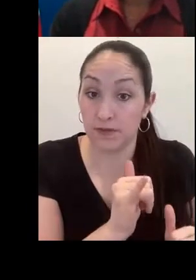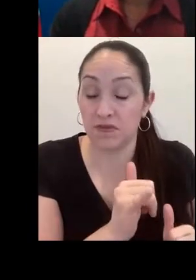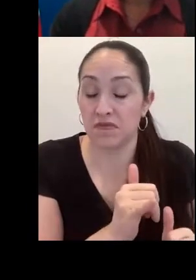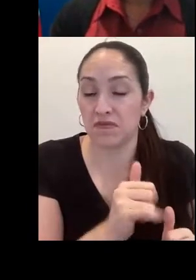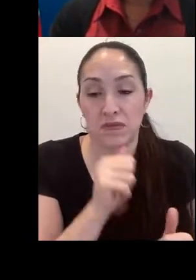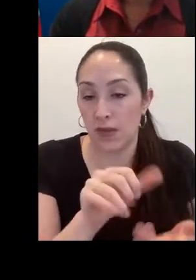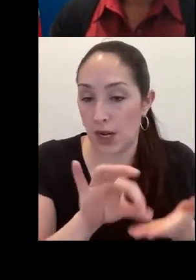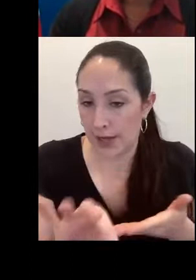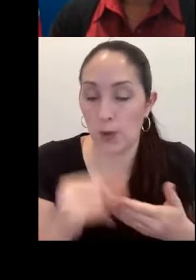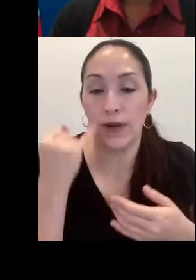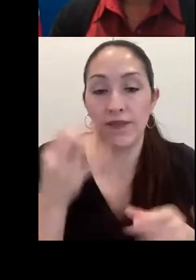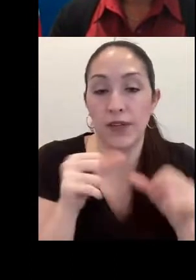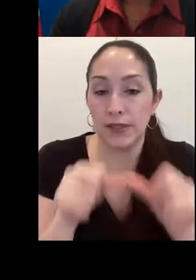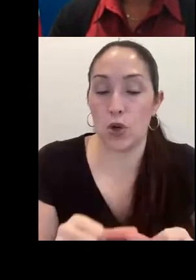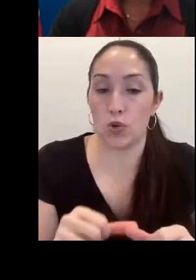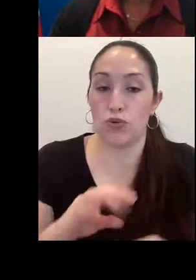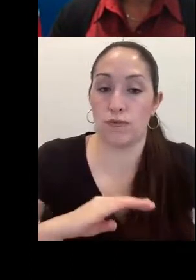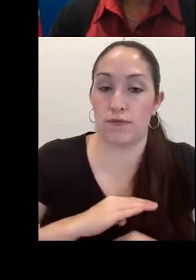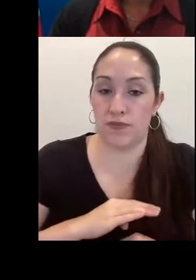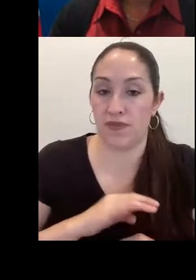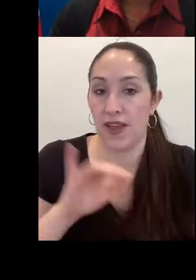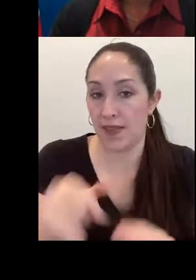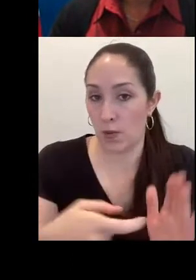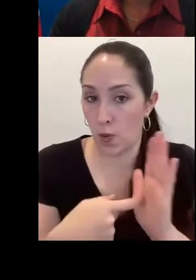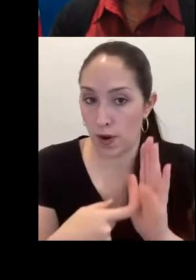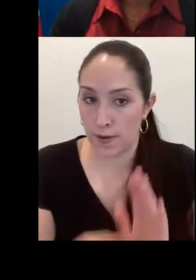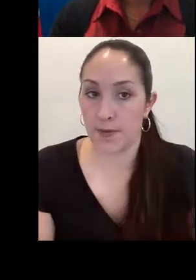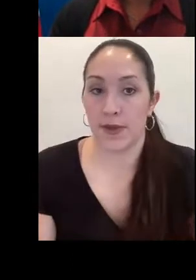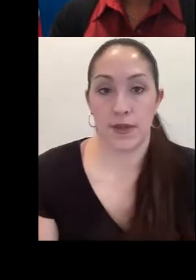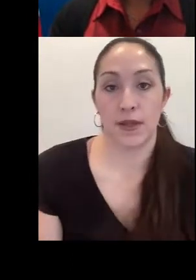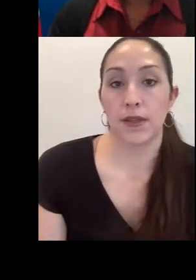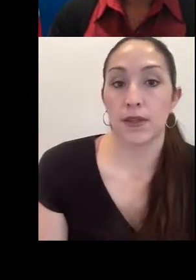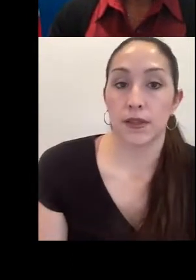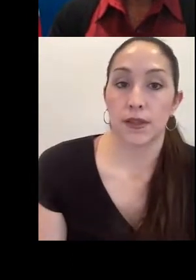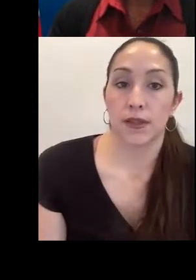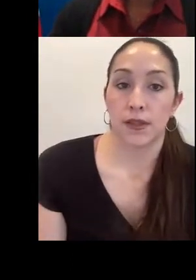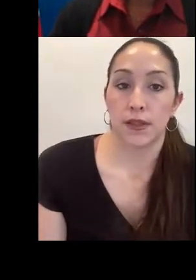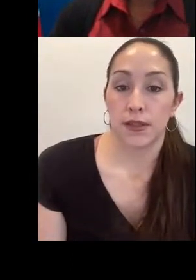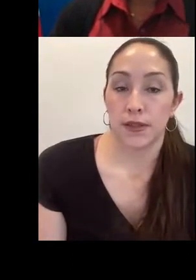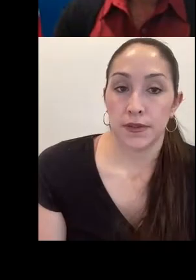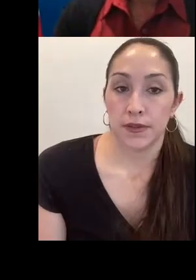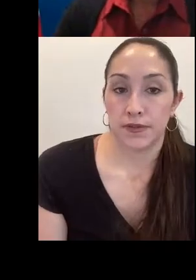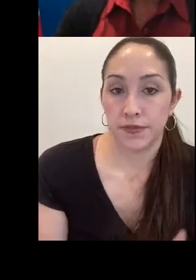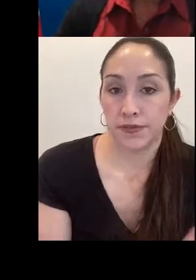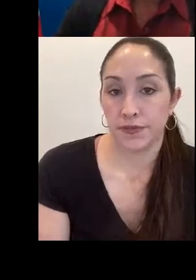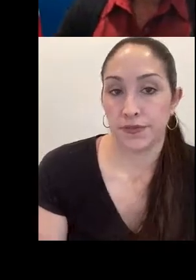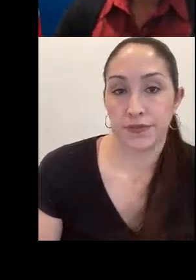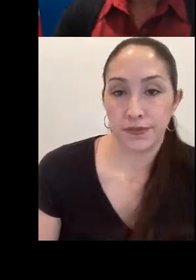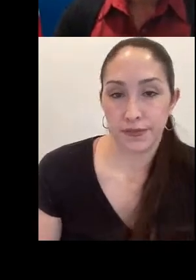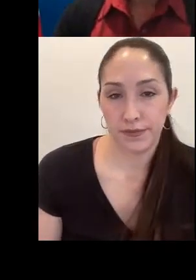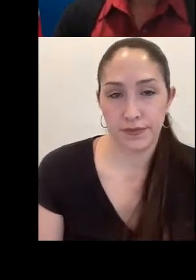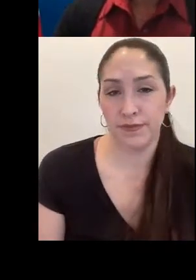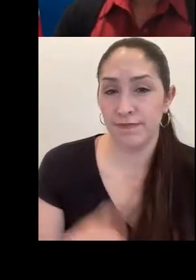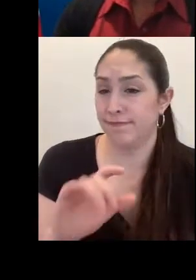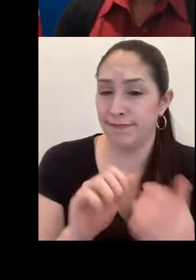requirements in this section. Now, how SSA will use the data reported by the